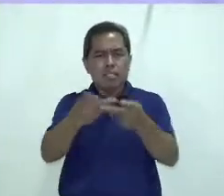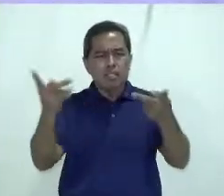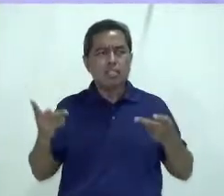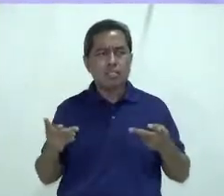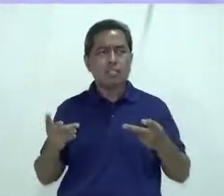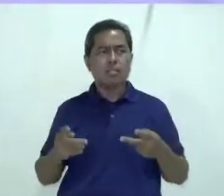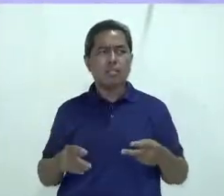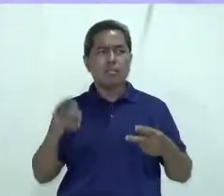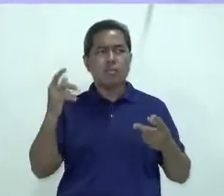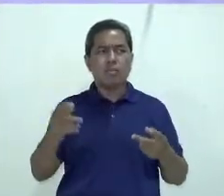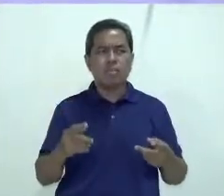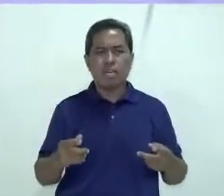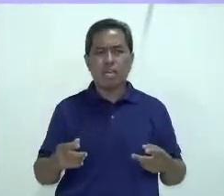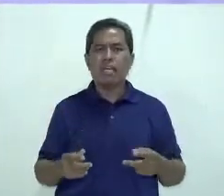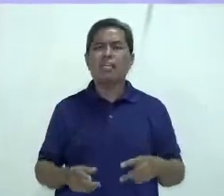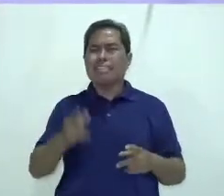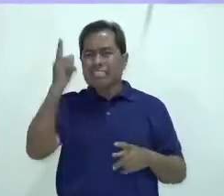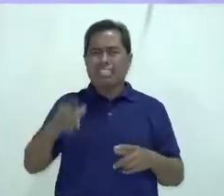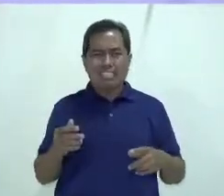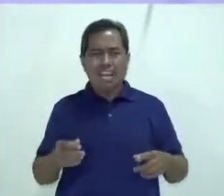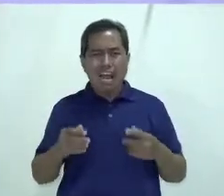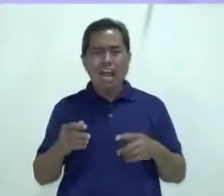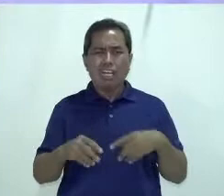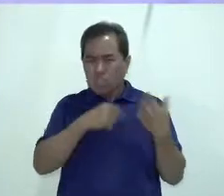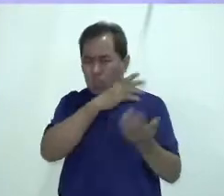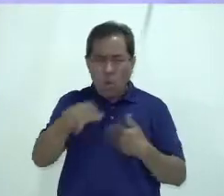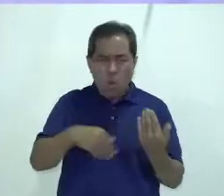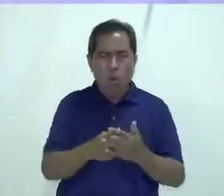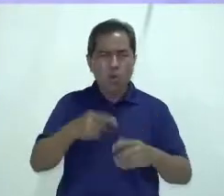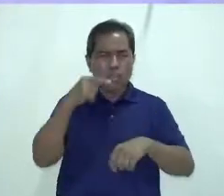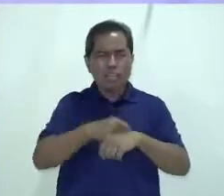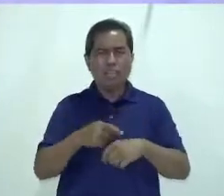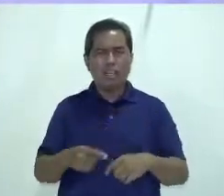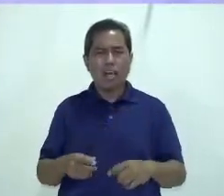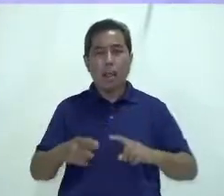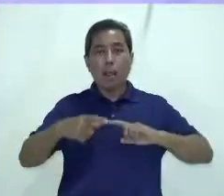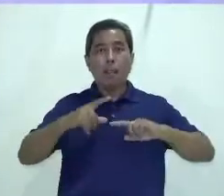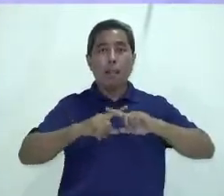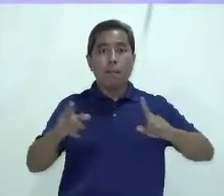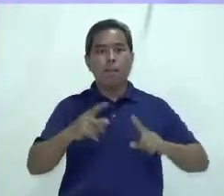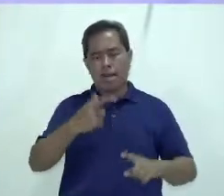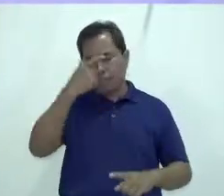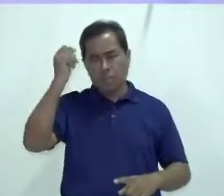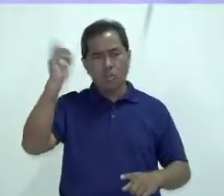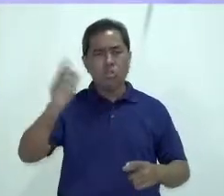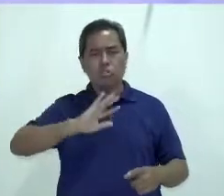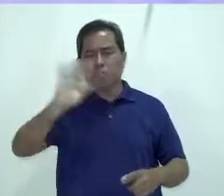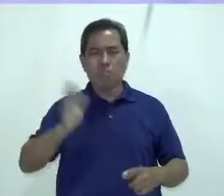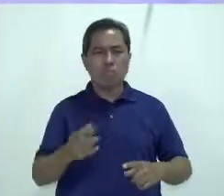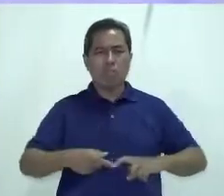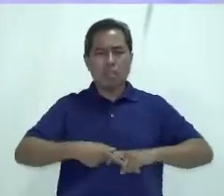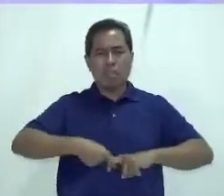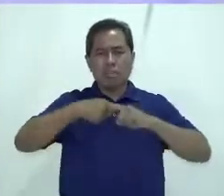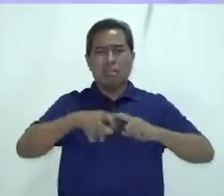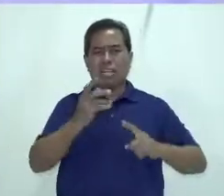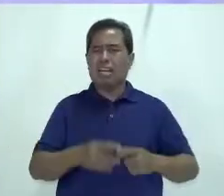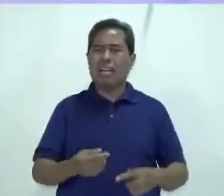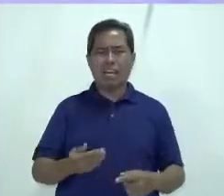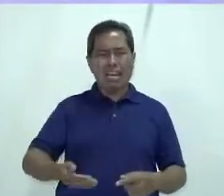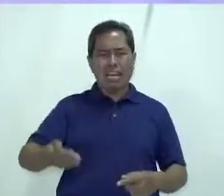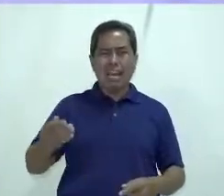before? He's been there all the time. He's never left. But because we've never paused and acknowledged him and praised him in the midst